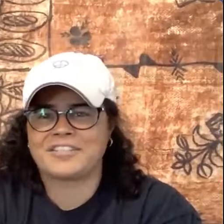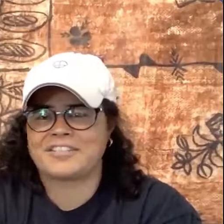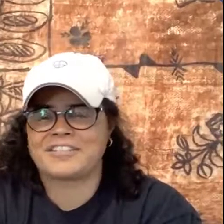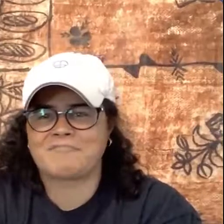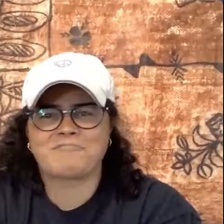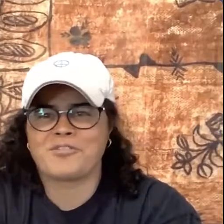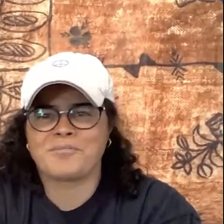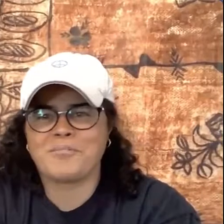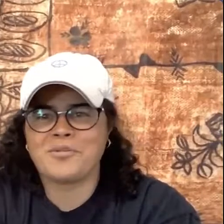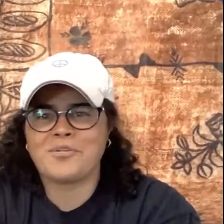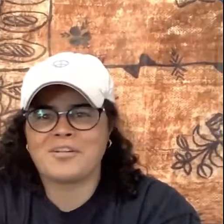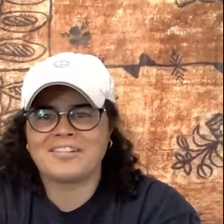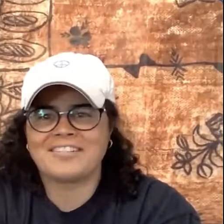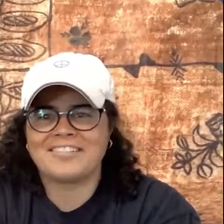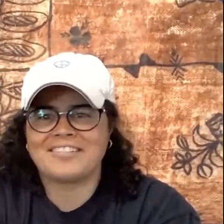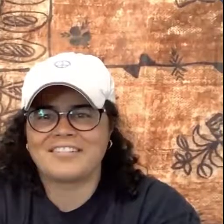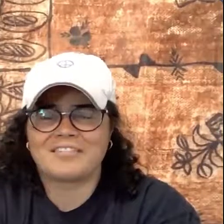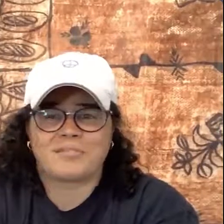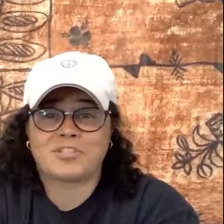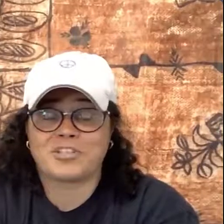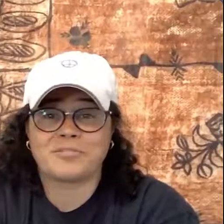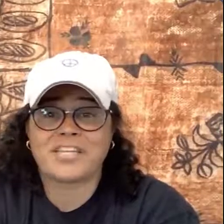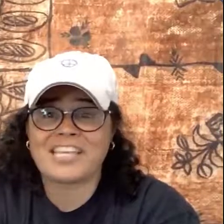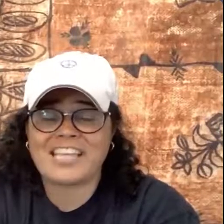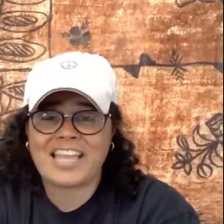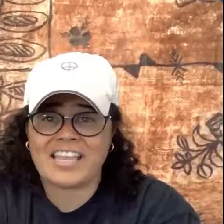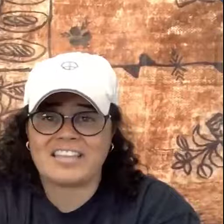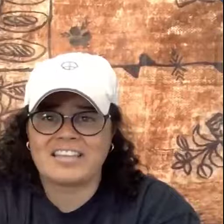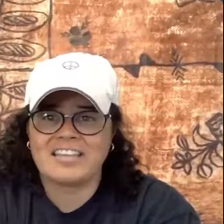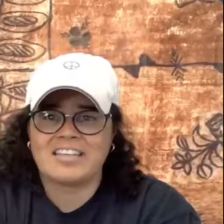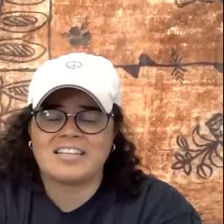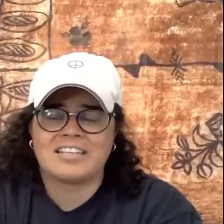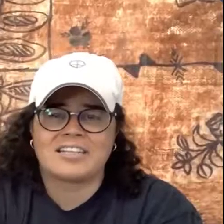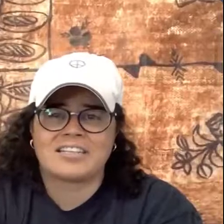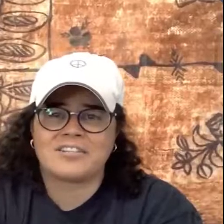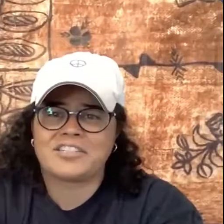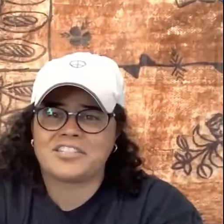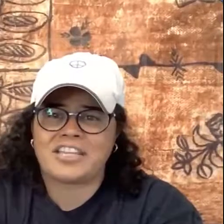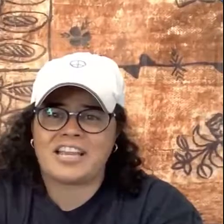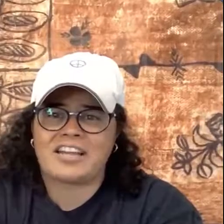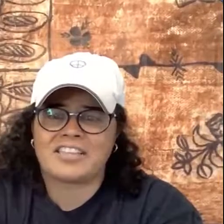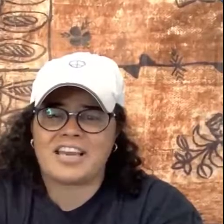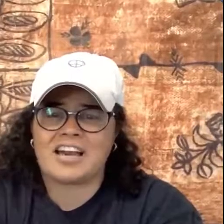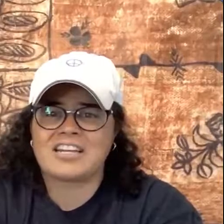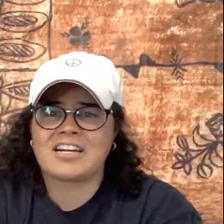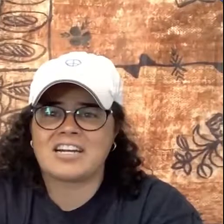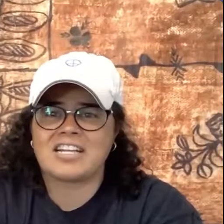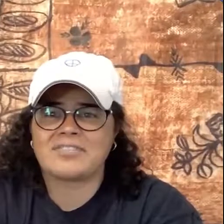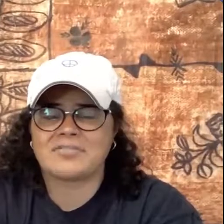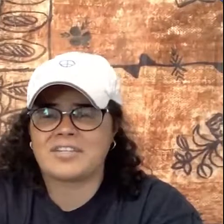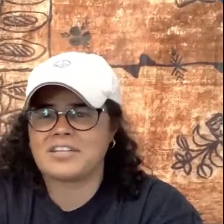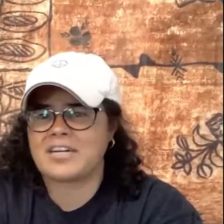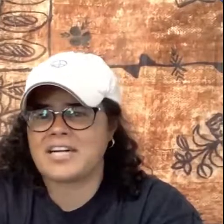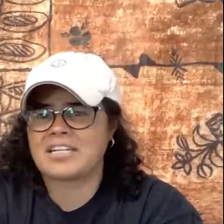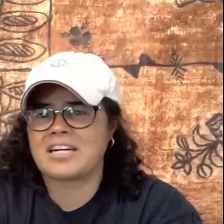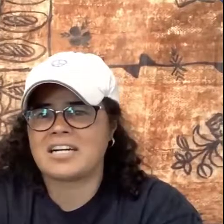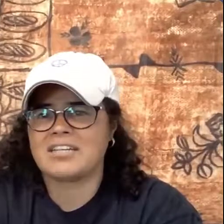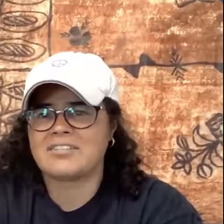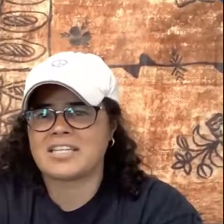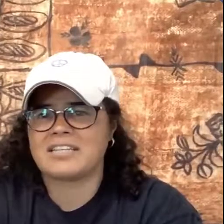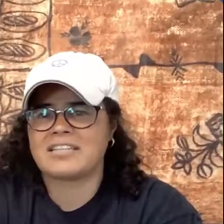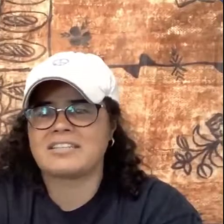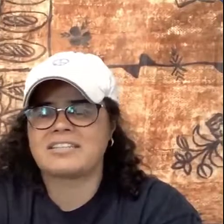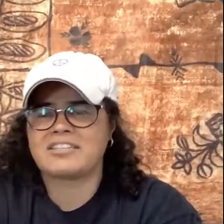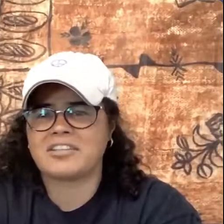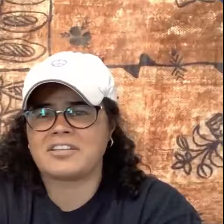If you just want more from Joshua, you can. Go and check out the archives, our video